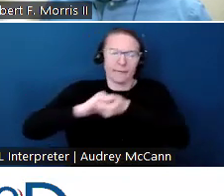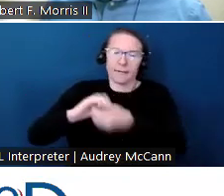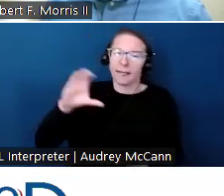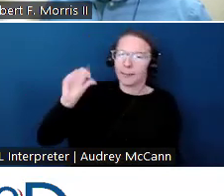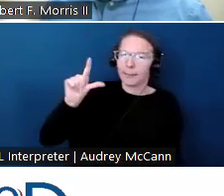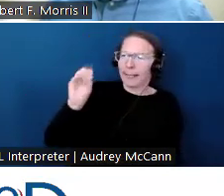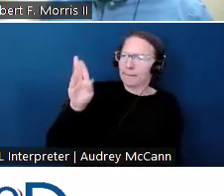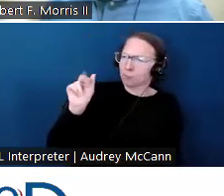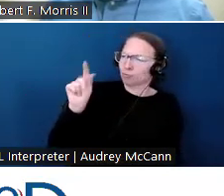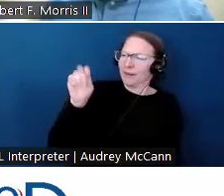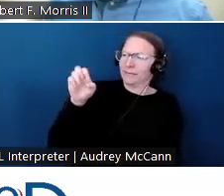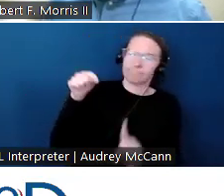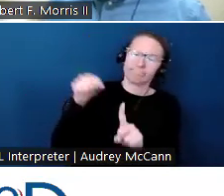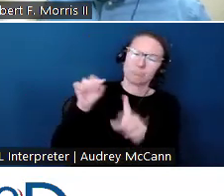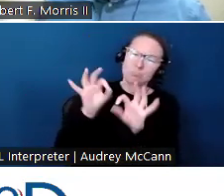important.